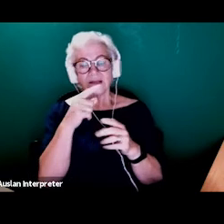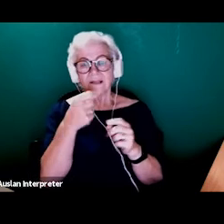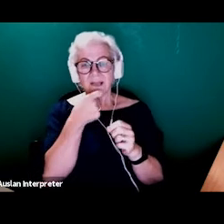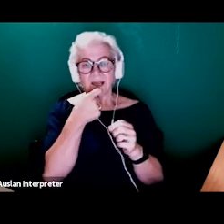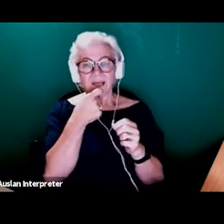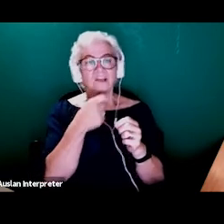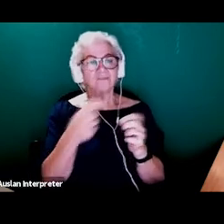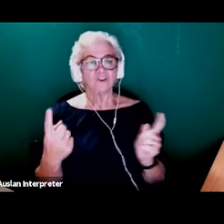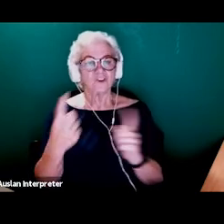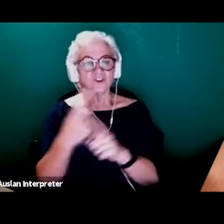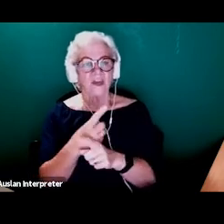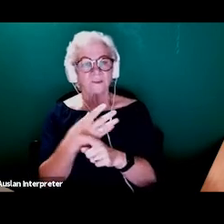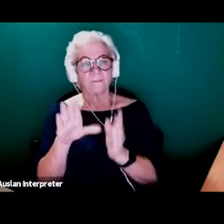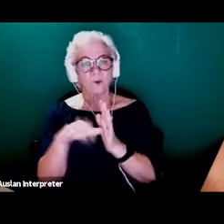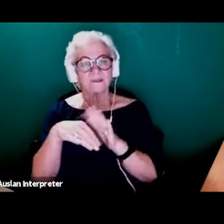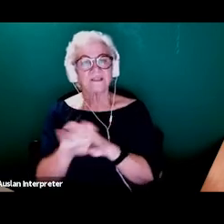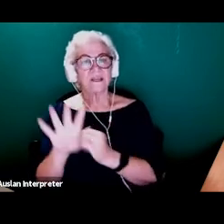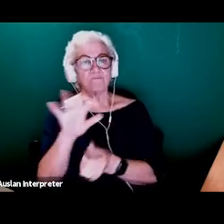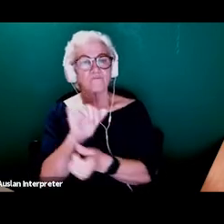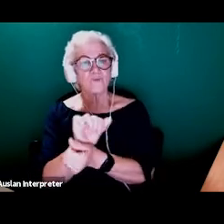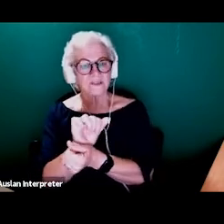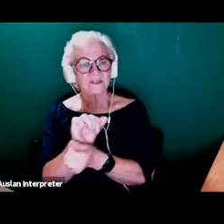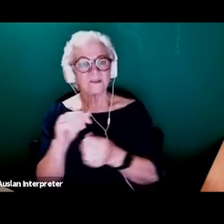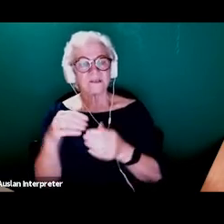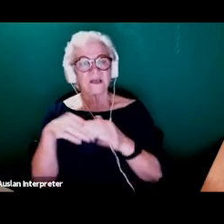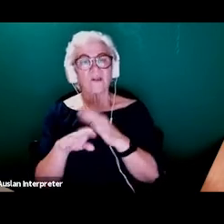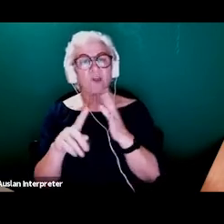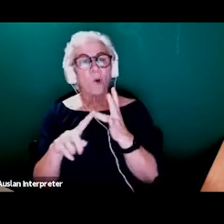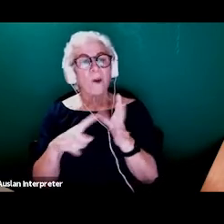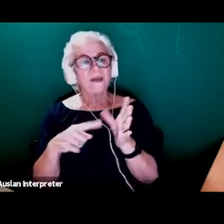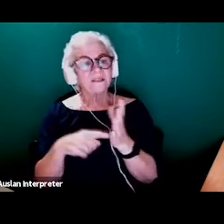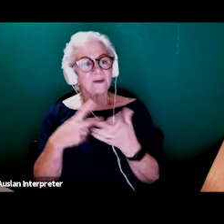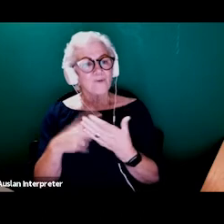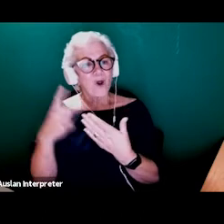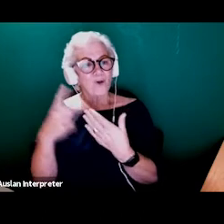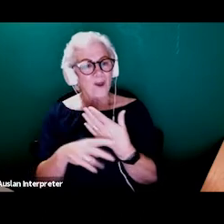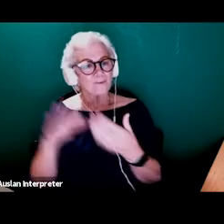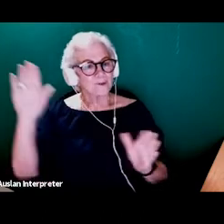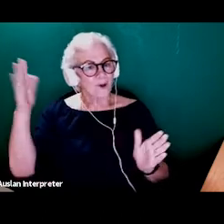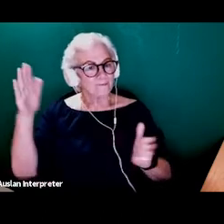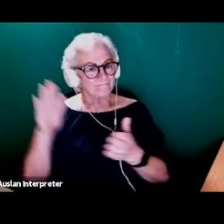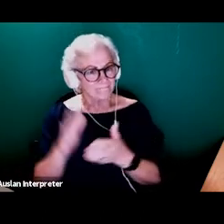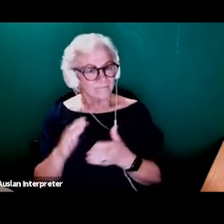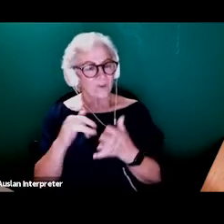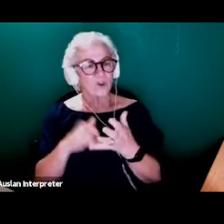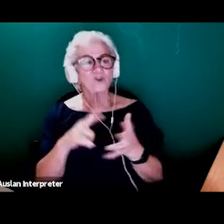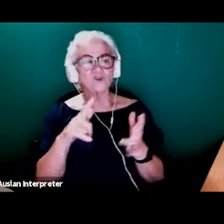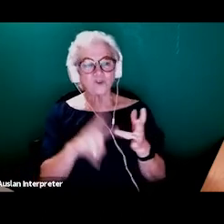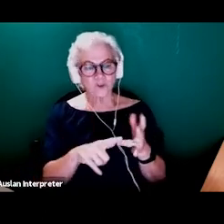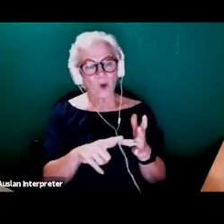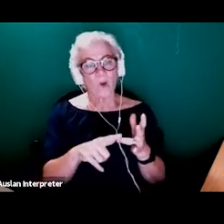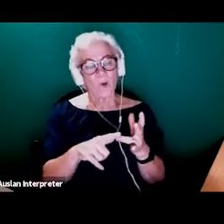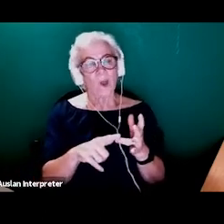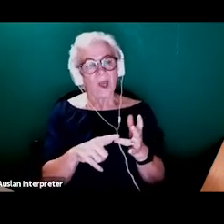strong contribution there, suggesting that this needs to be maintained at high levels. And a